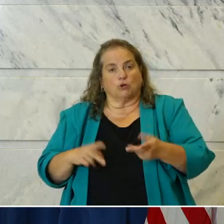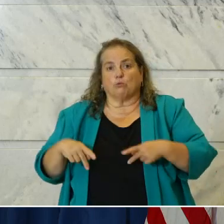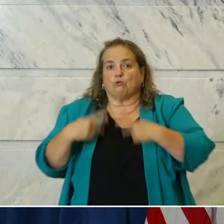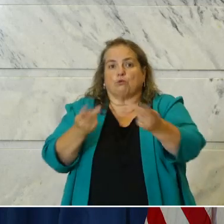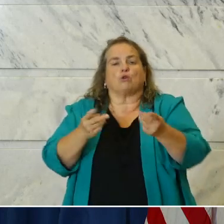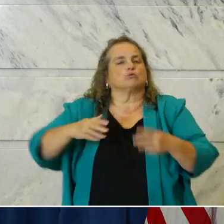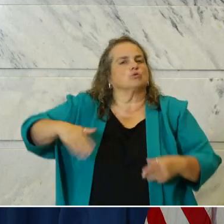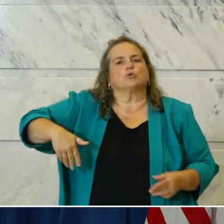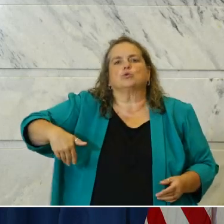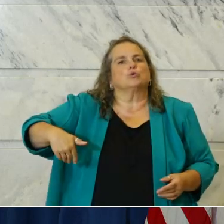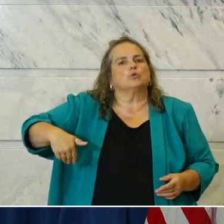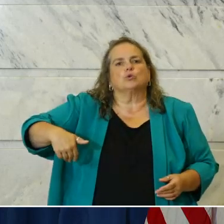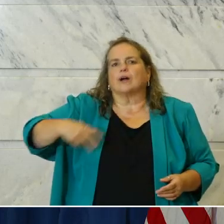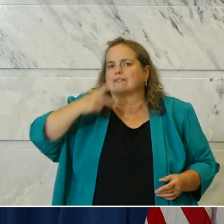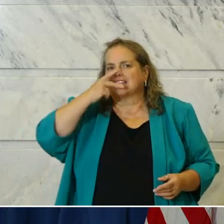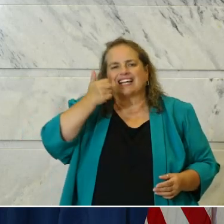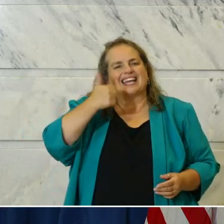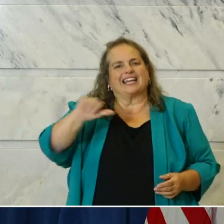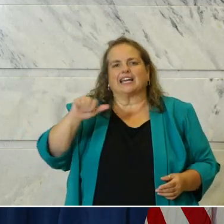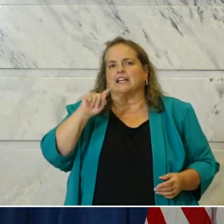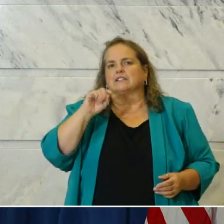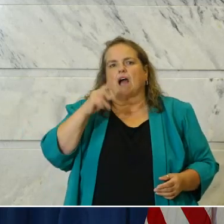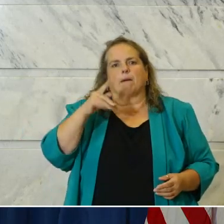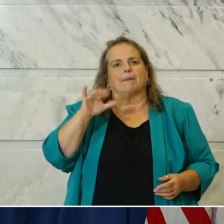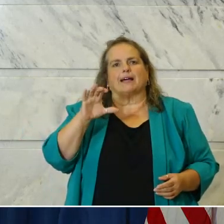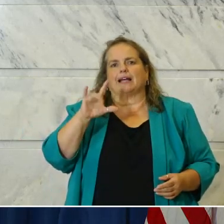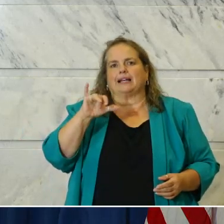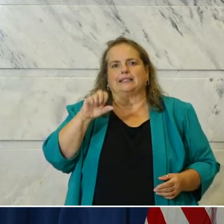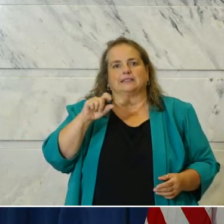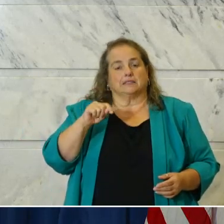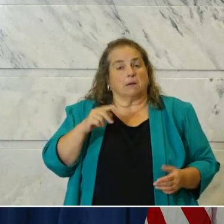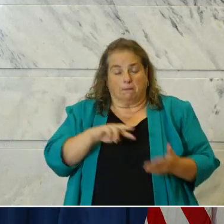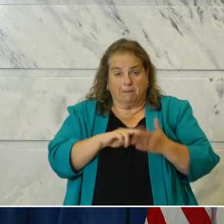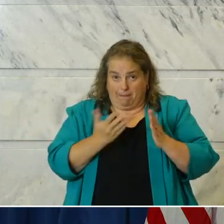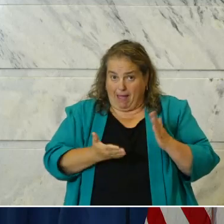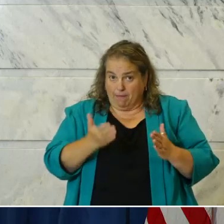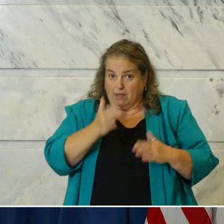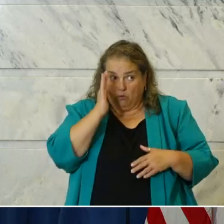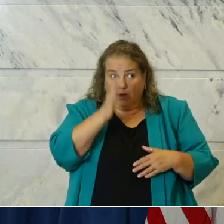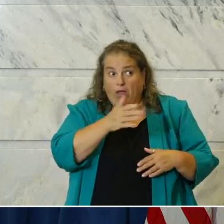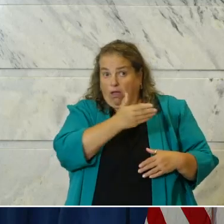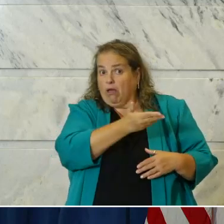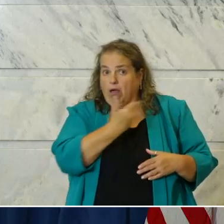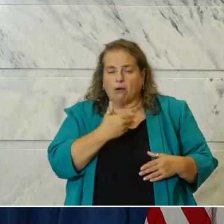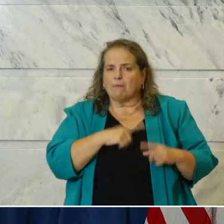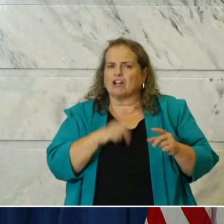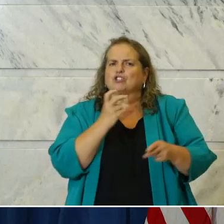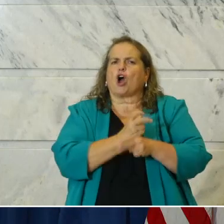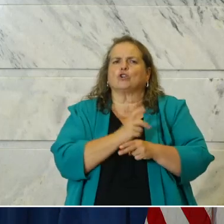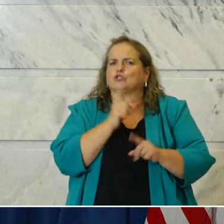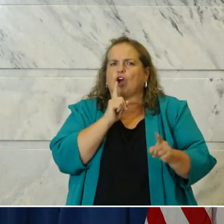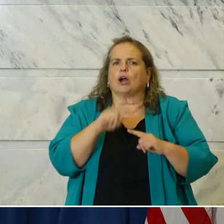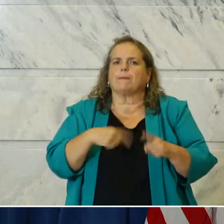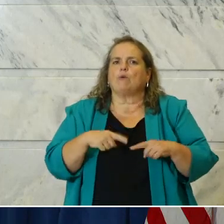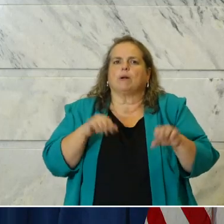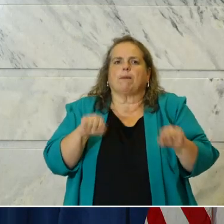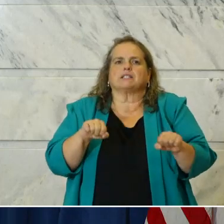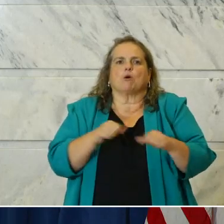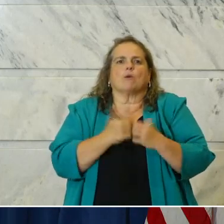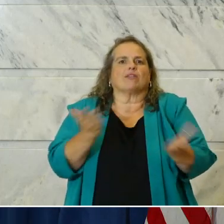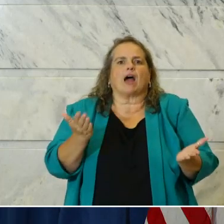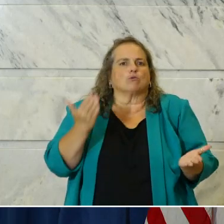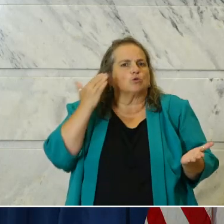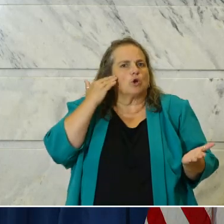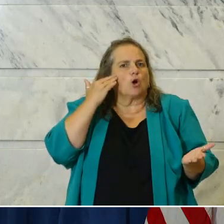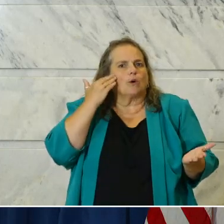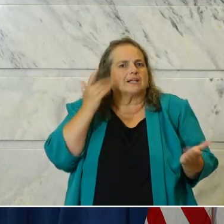it, and I haven't even seen a topic list yet. That doesn't mean it's not coming, but it's really hard to talk about the possibility of it without